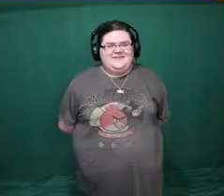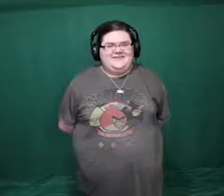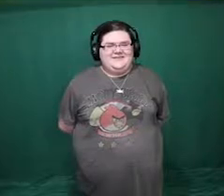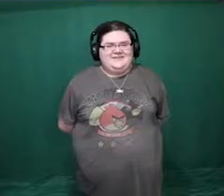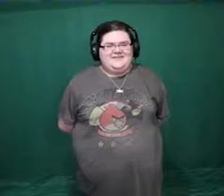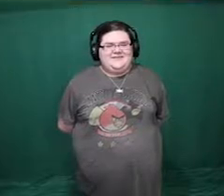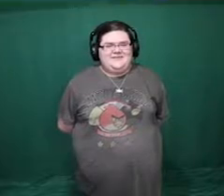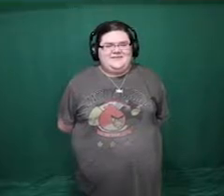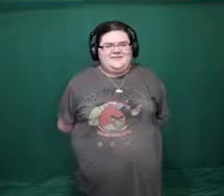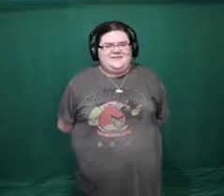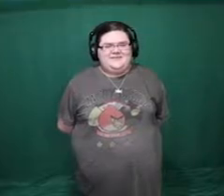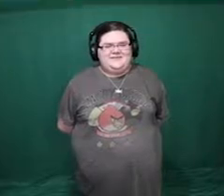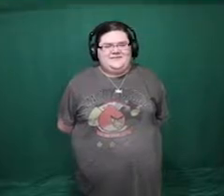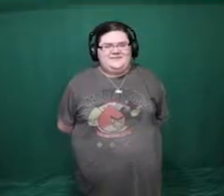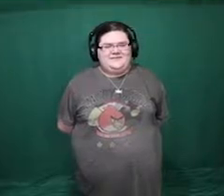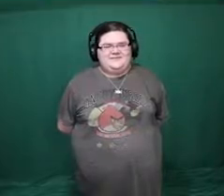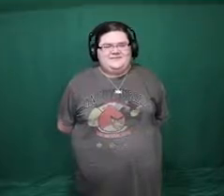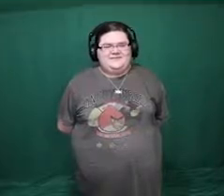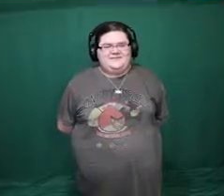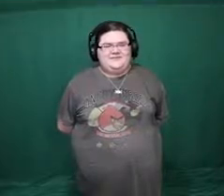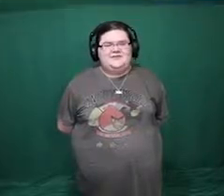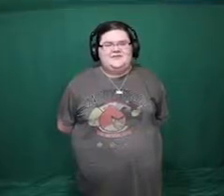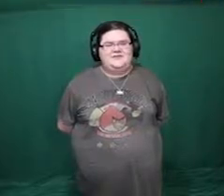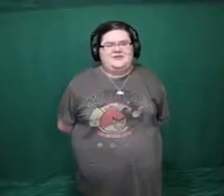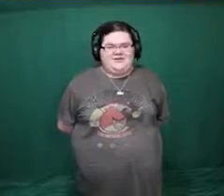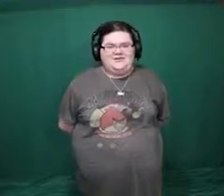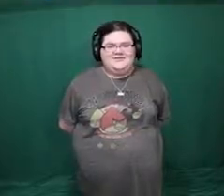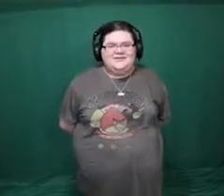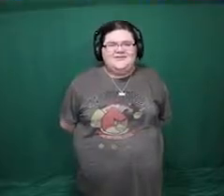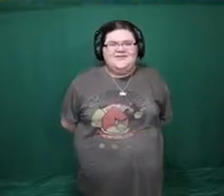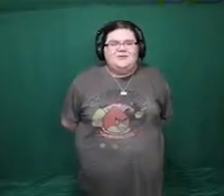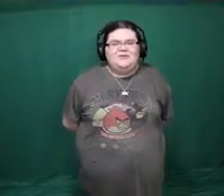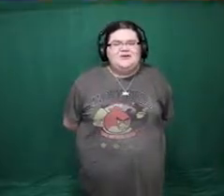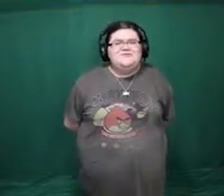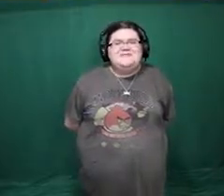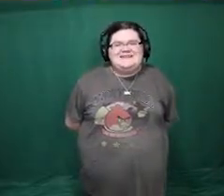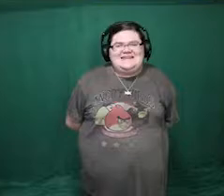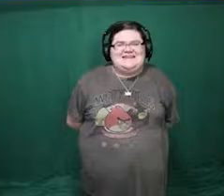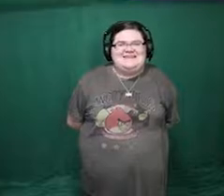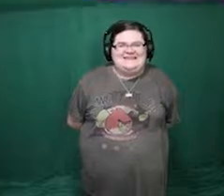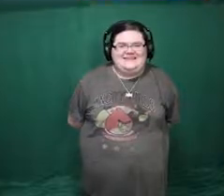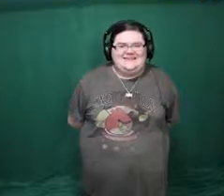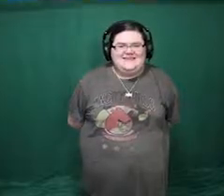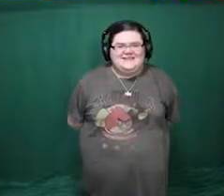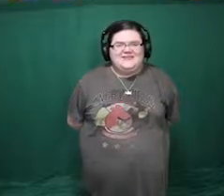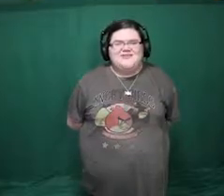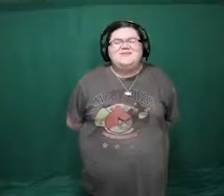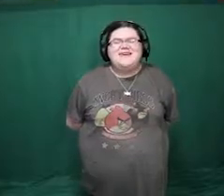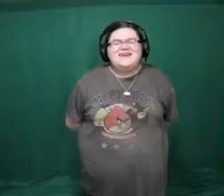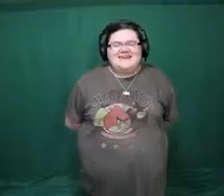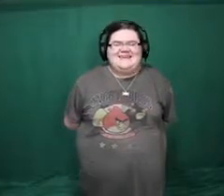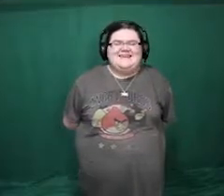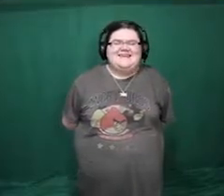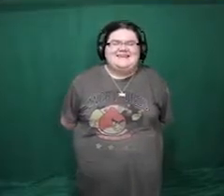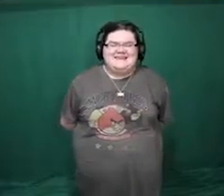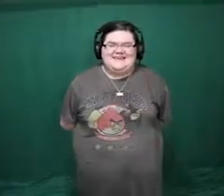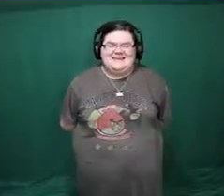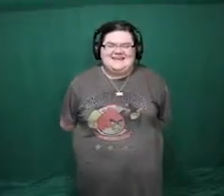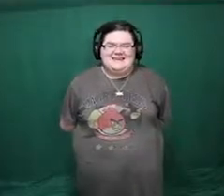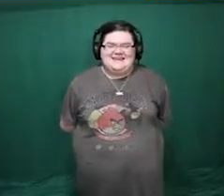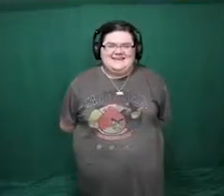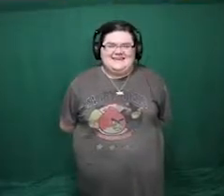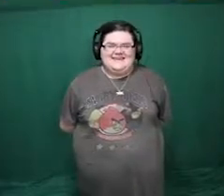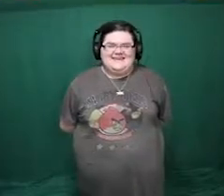Ethan, you know how seesaws work, right? Yeah, sort of. What do you mean, sort of? What do you mean? What do you